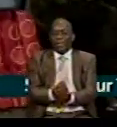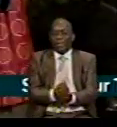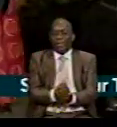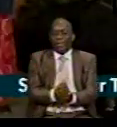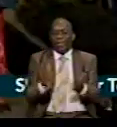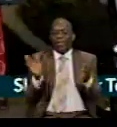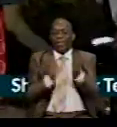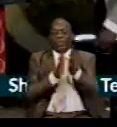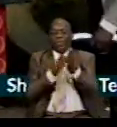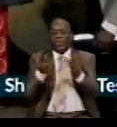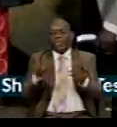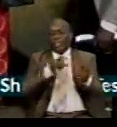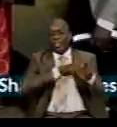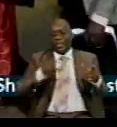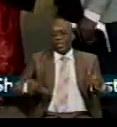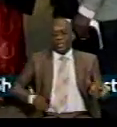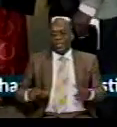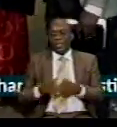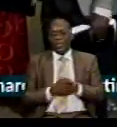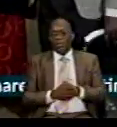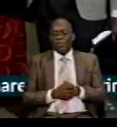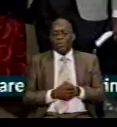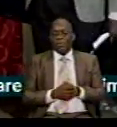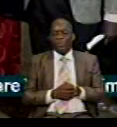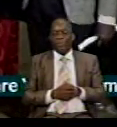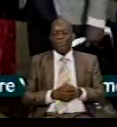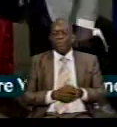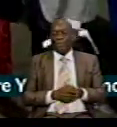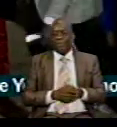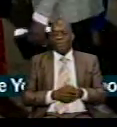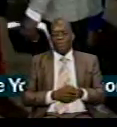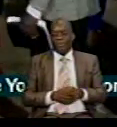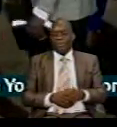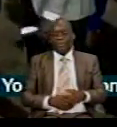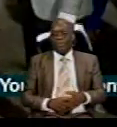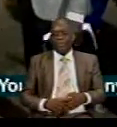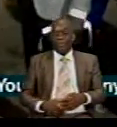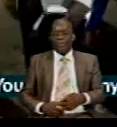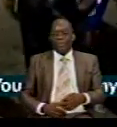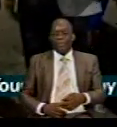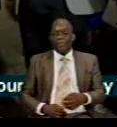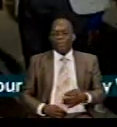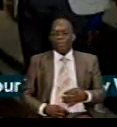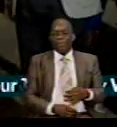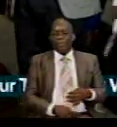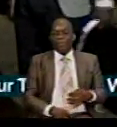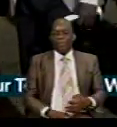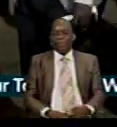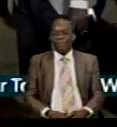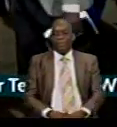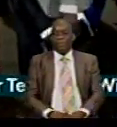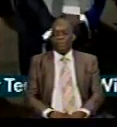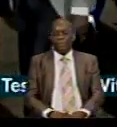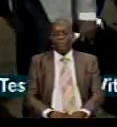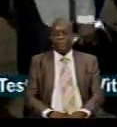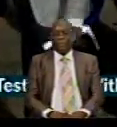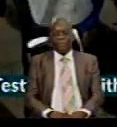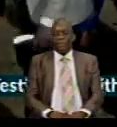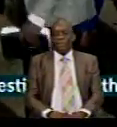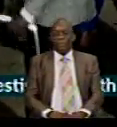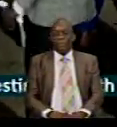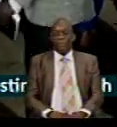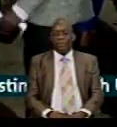Dieu. Le papa que voici, depuis 20 ans, ne pouvait pas utiliser sa main gauche ou la jambe